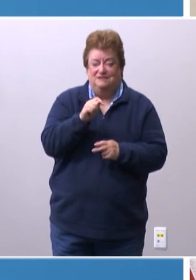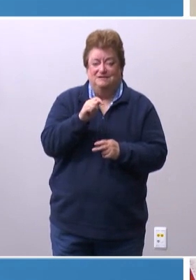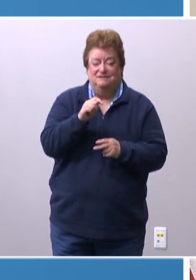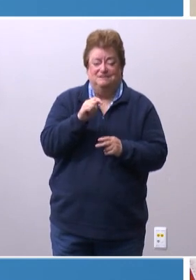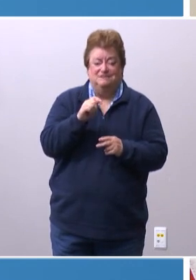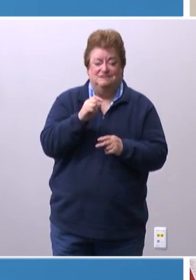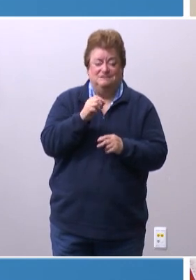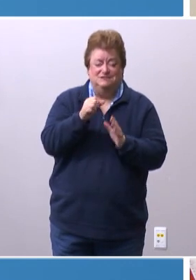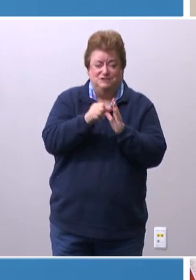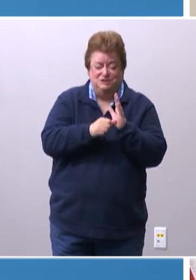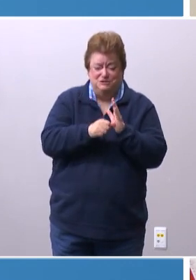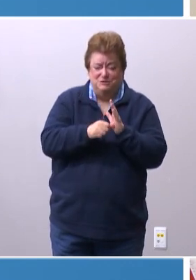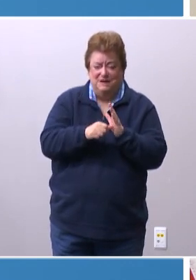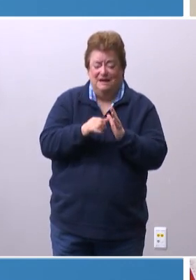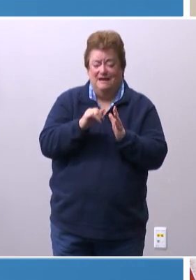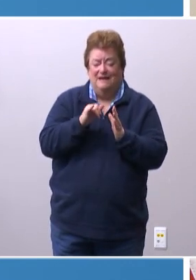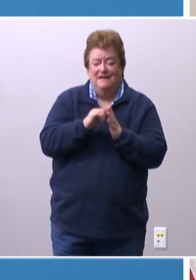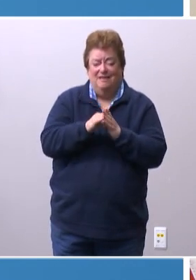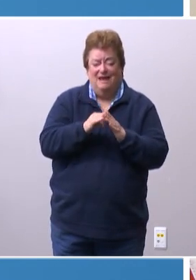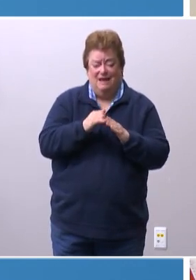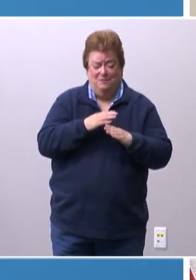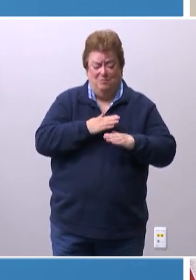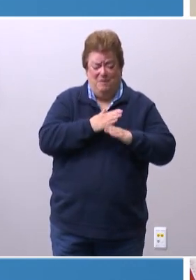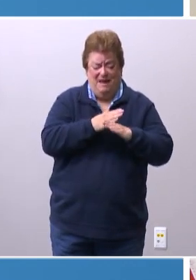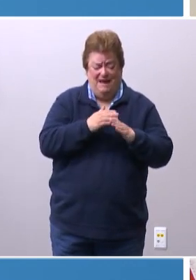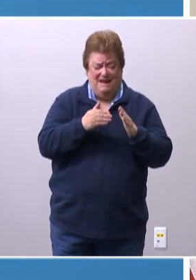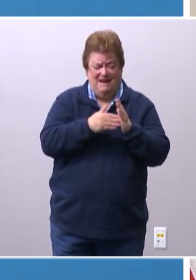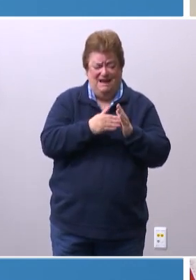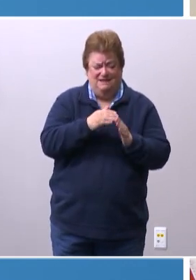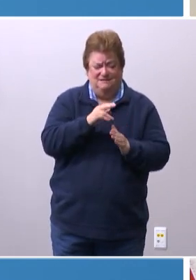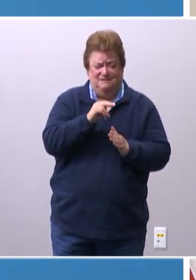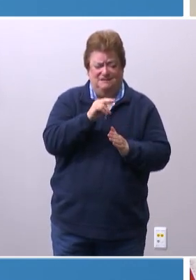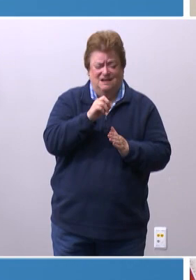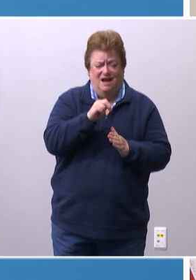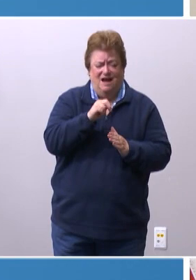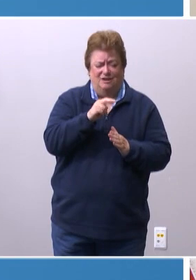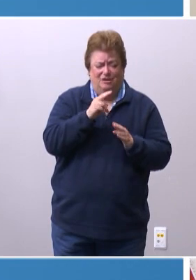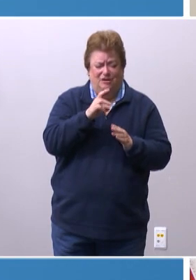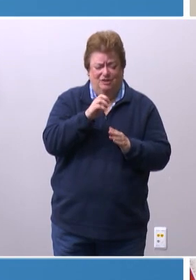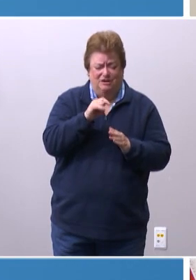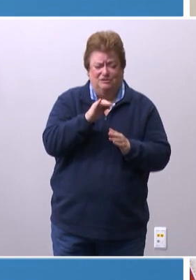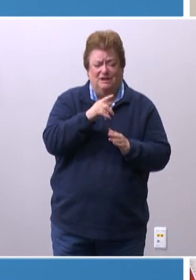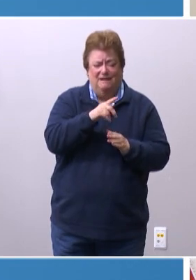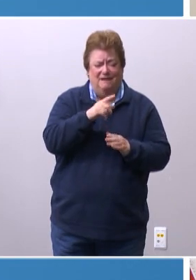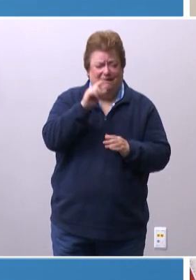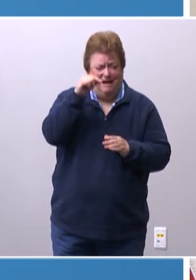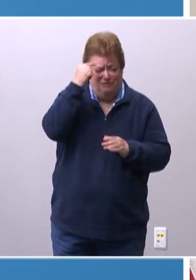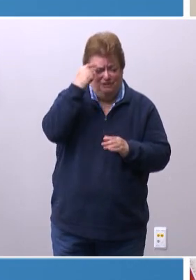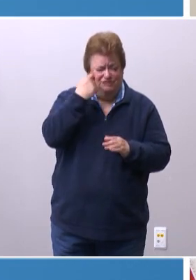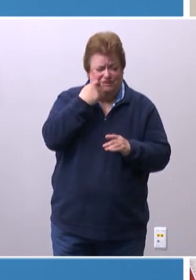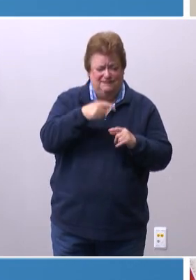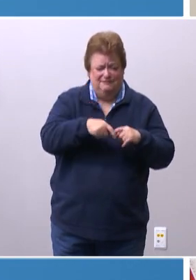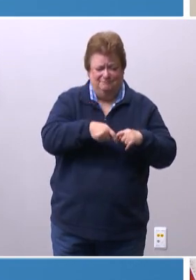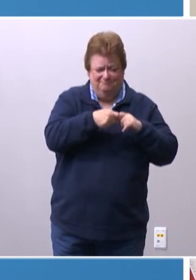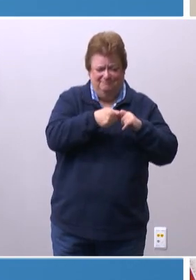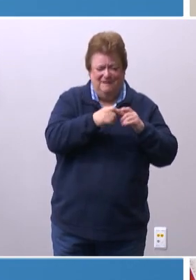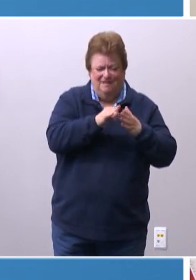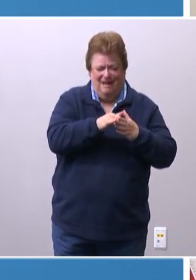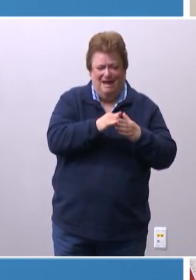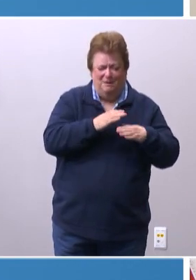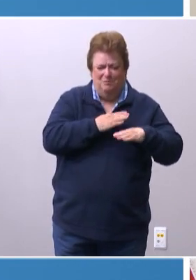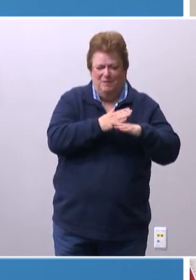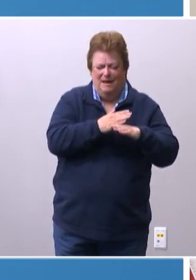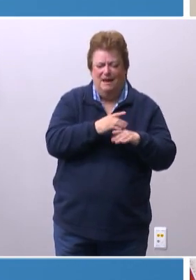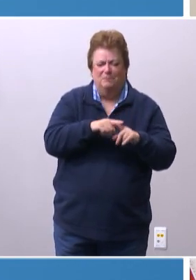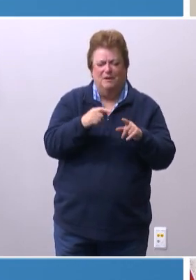lifted by the governor recently, and yet we can't open our way up because we have to have those beds right now. We're just being very careful